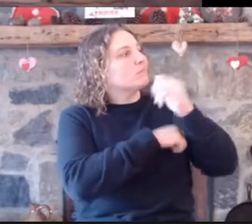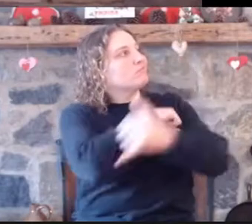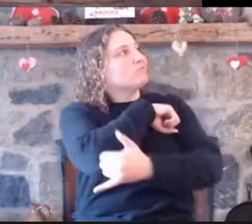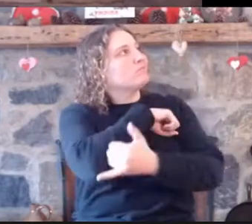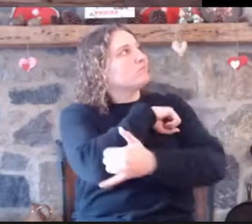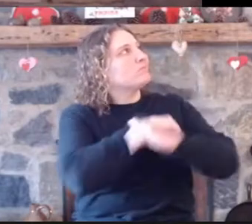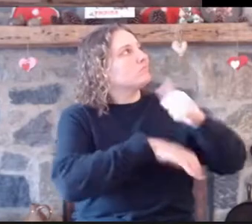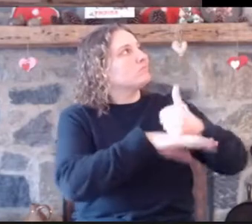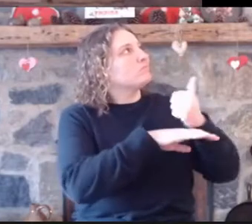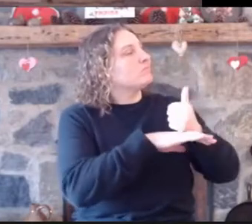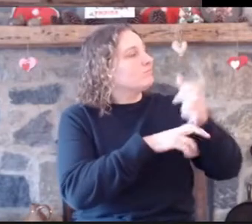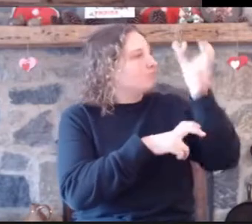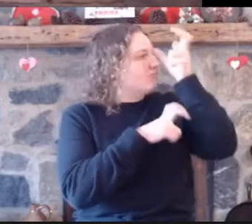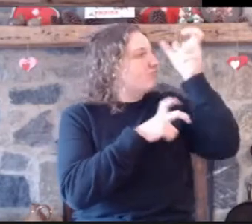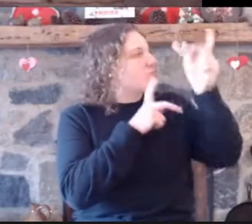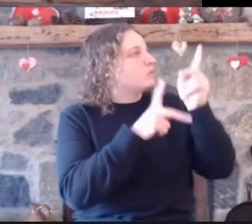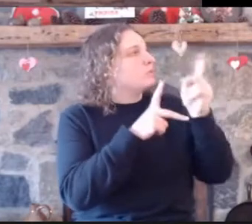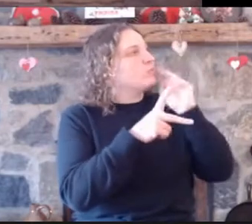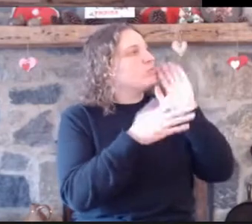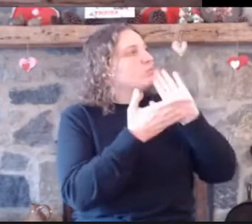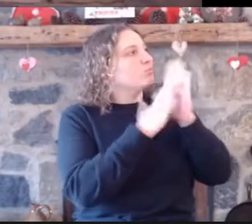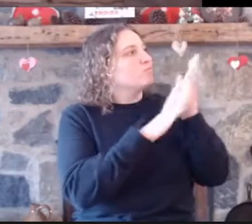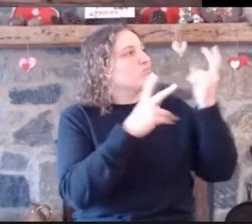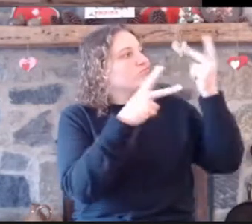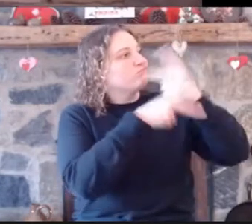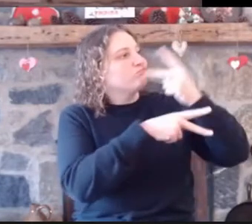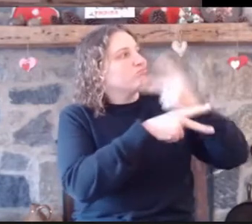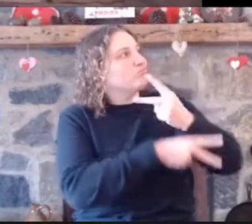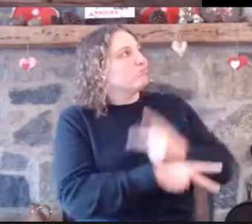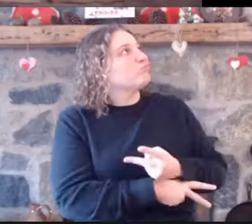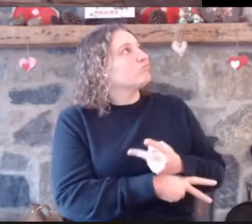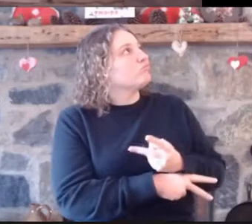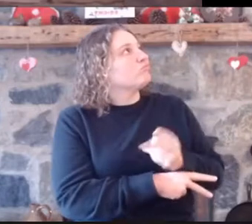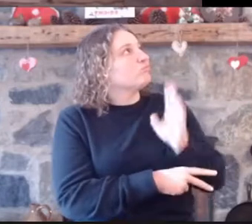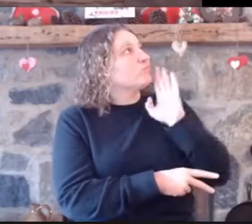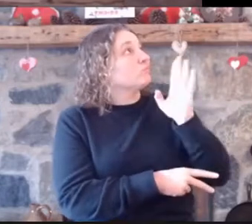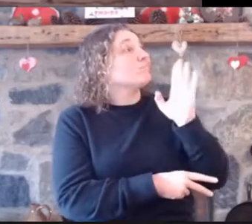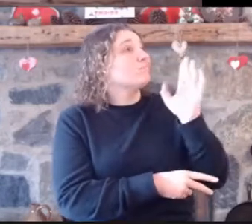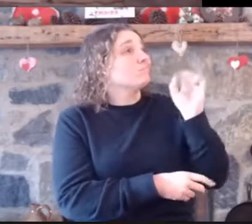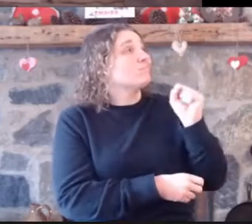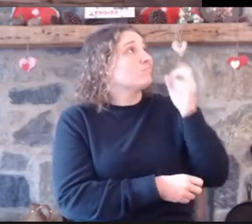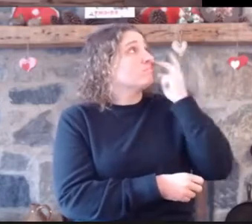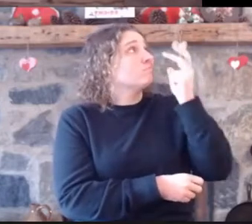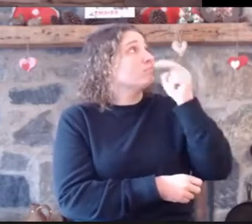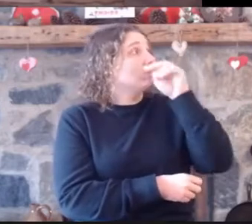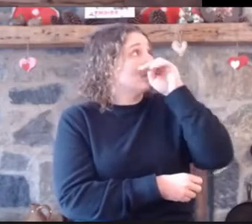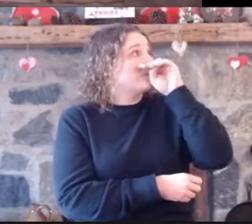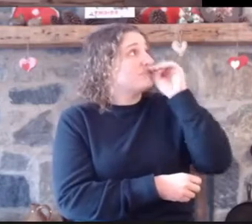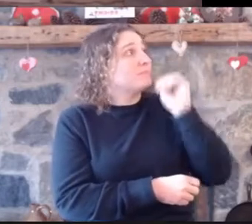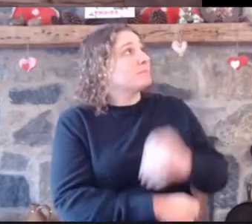and seducers will wax worse and worse. And yeah,